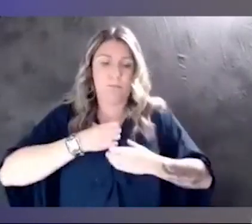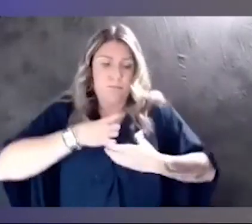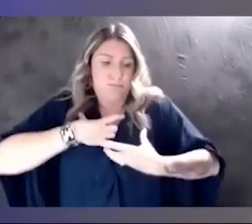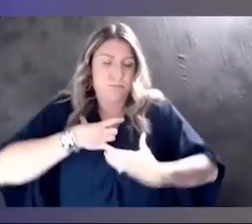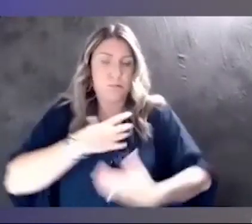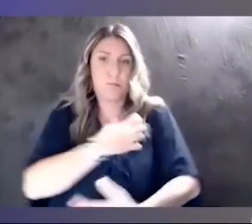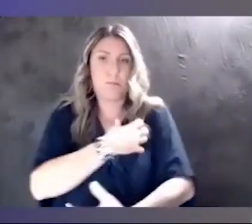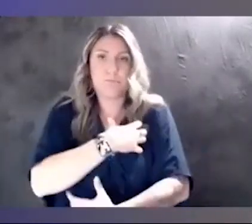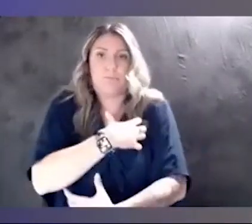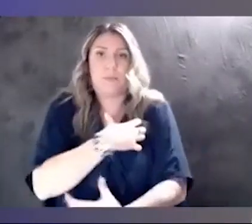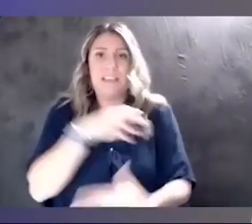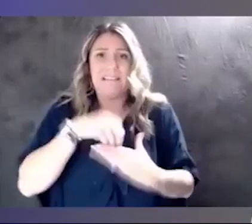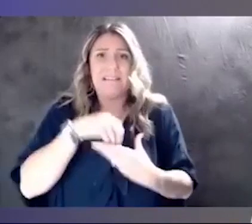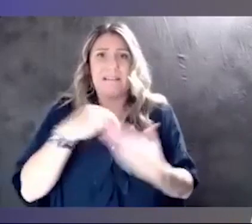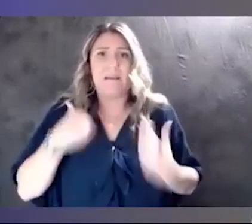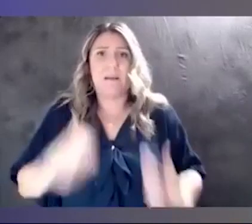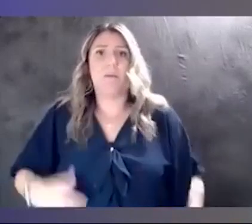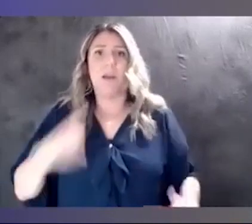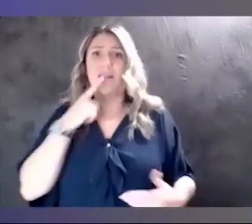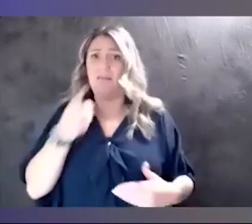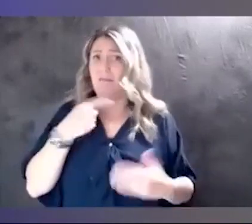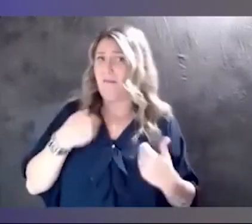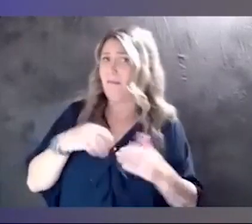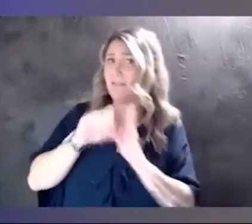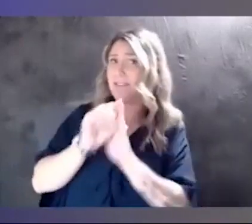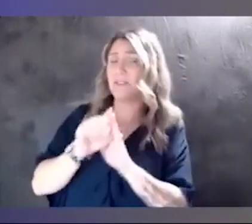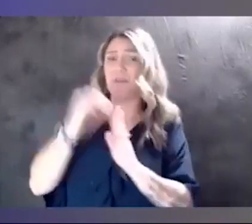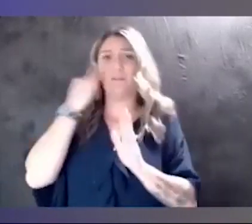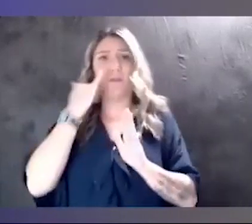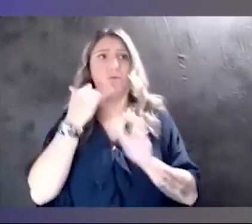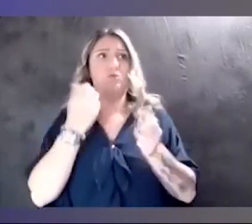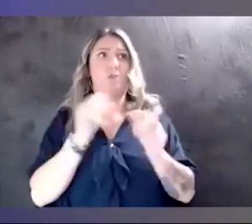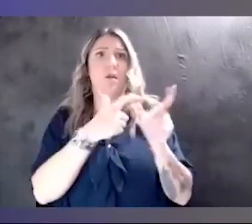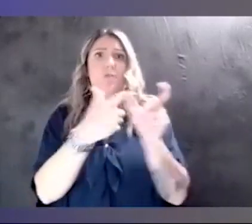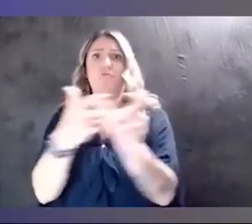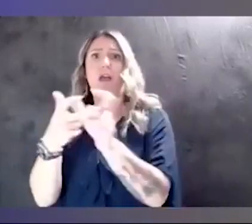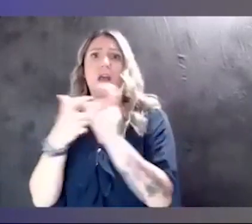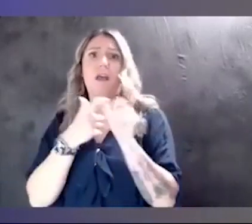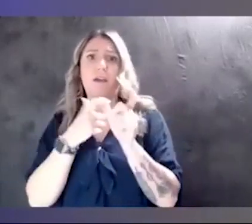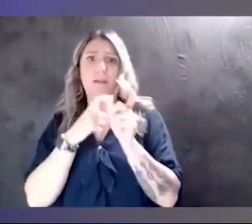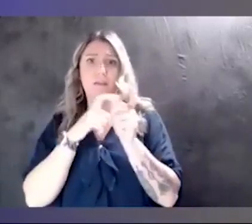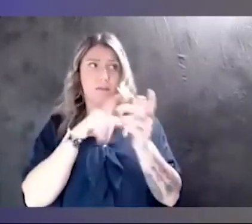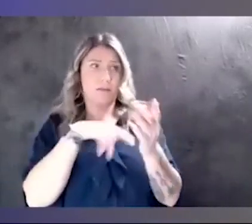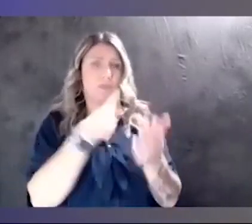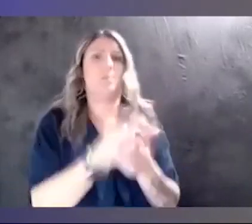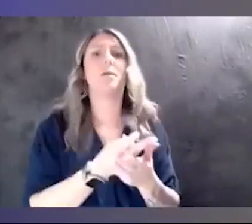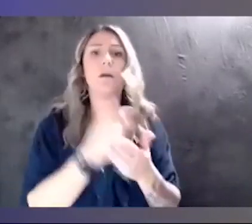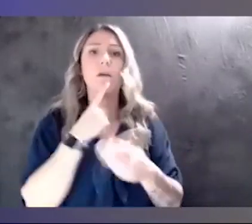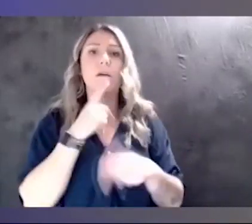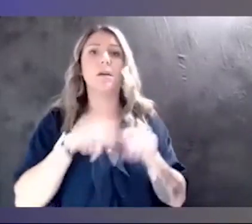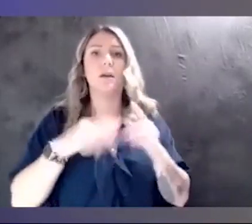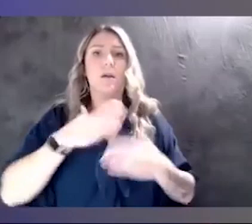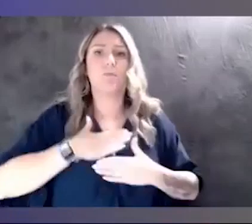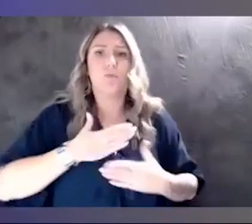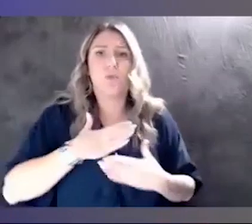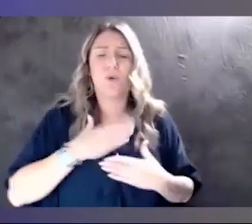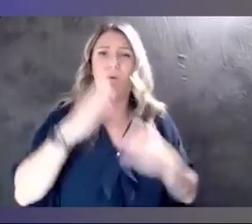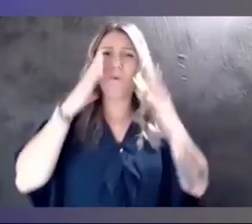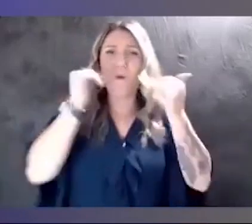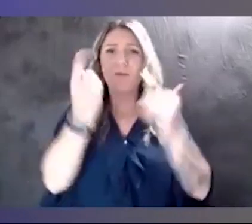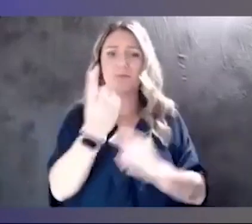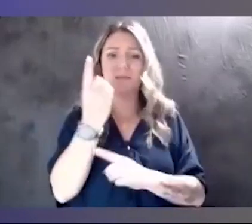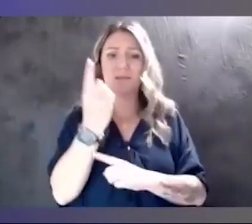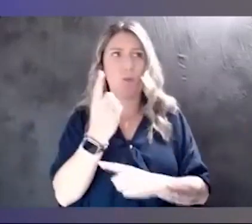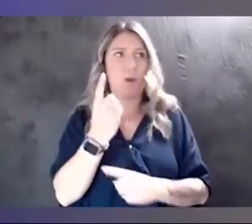obviously, he was symptomatic. If he was trying to run around the field and was dropping because he's so short of breath, I would hope someone with some common sense would